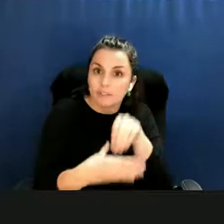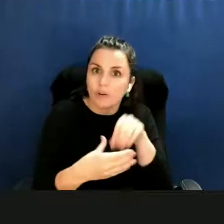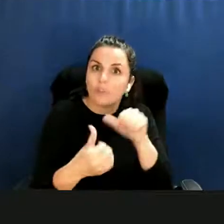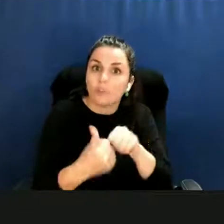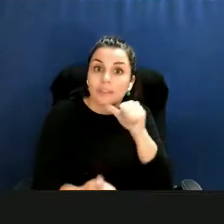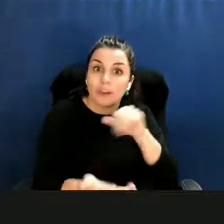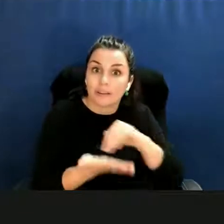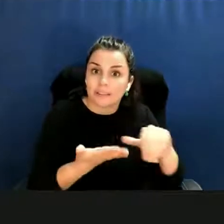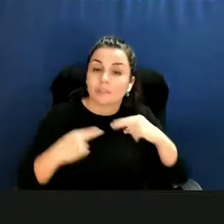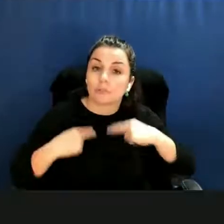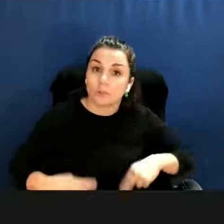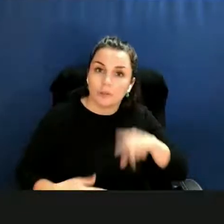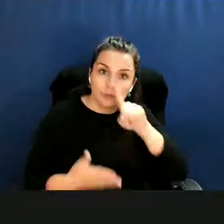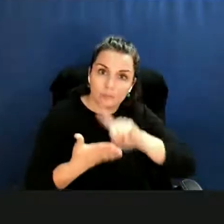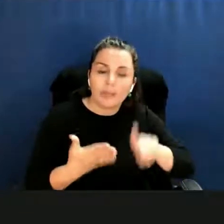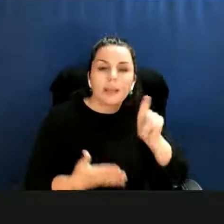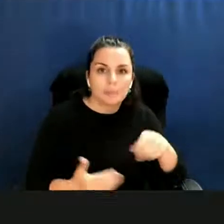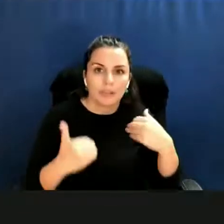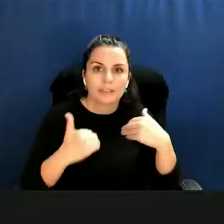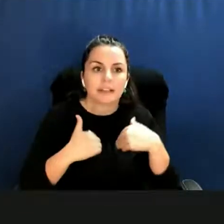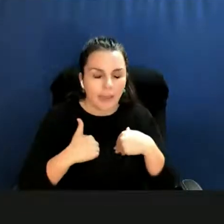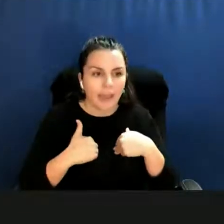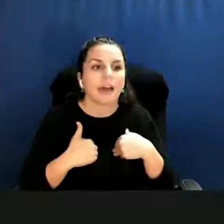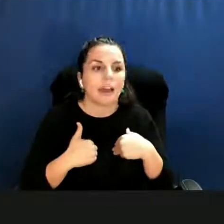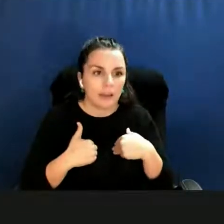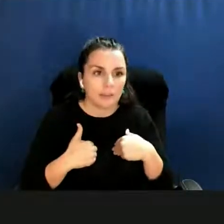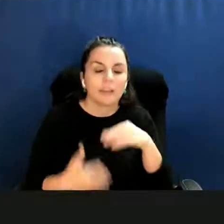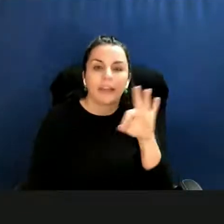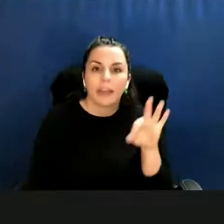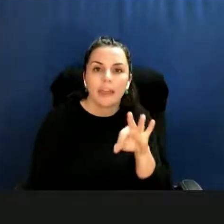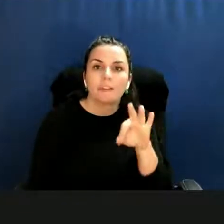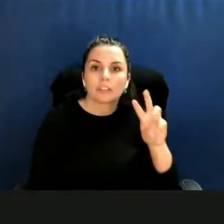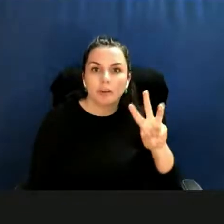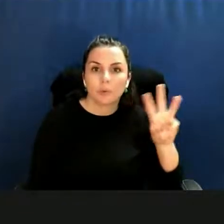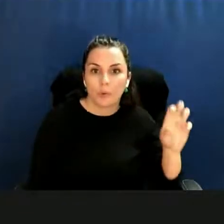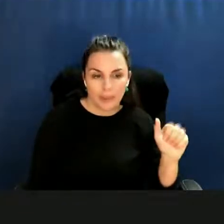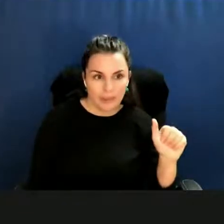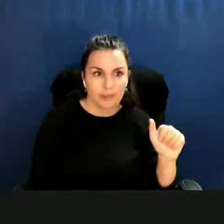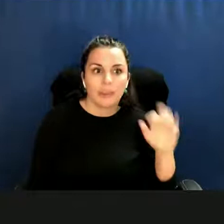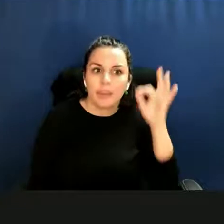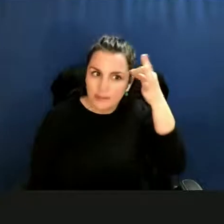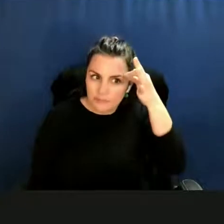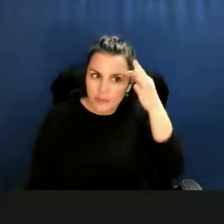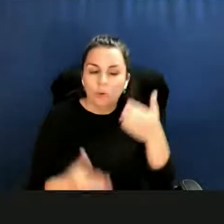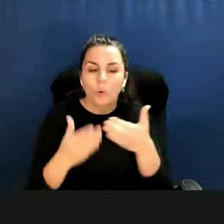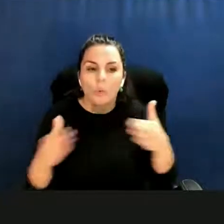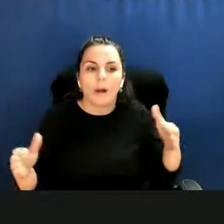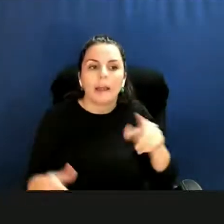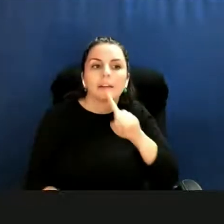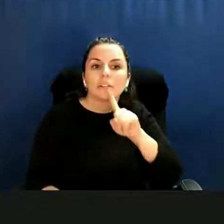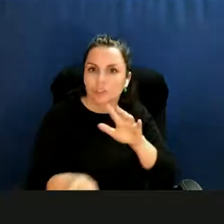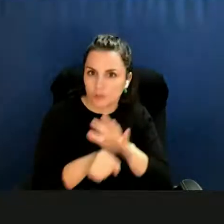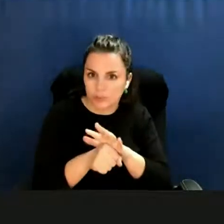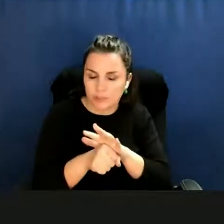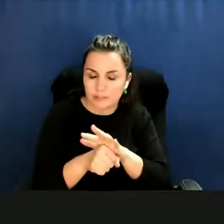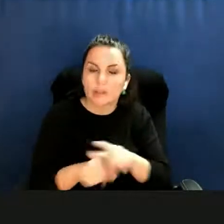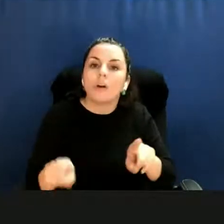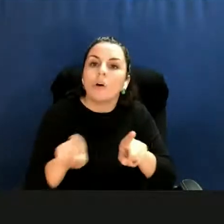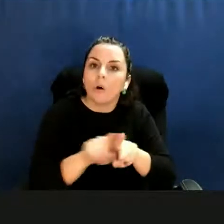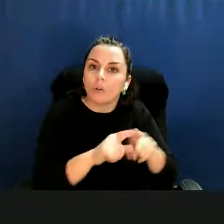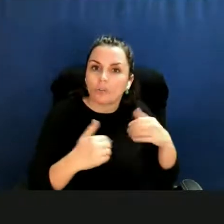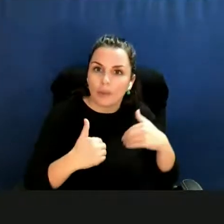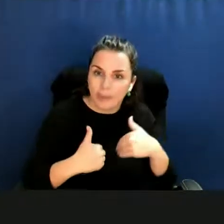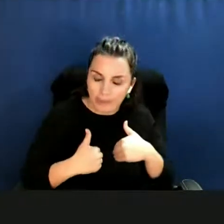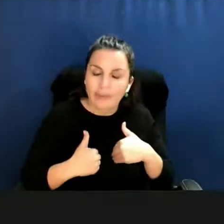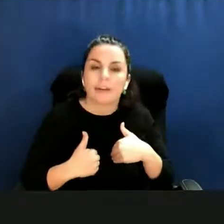research will need to have a federal-wide assurance, or FWA for short, and have IRB approval. The